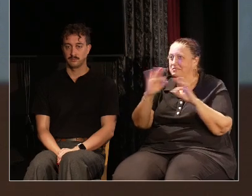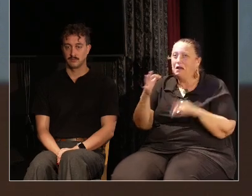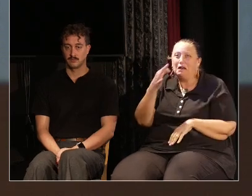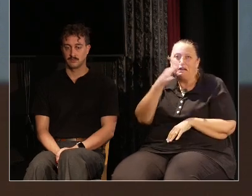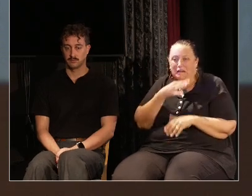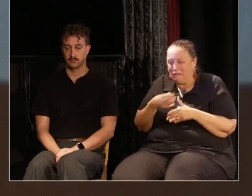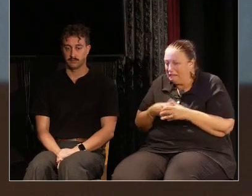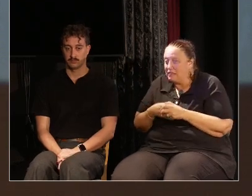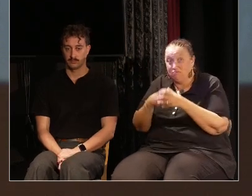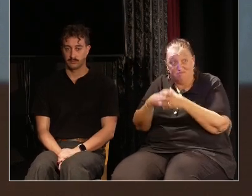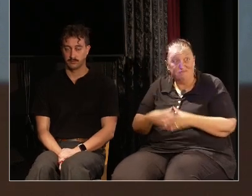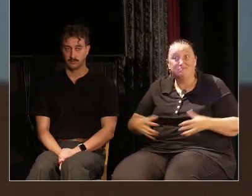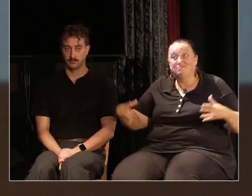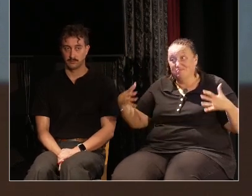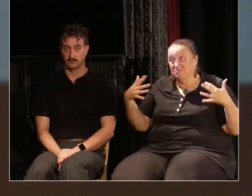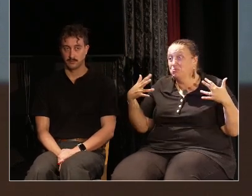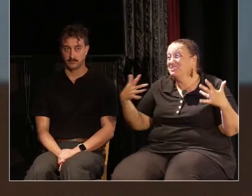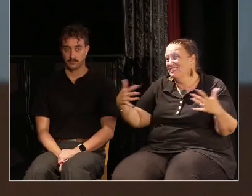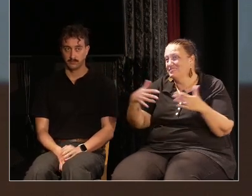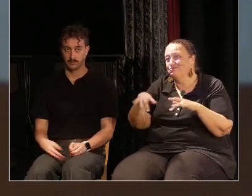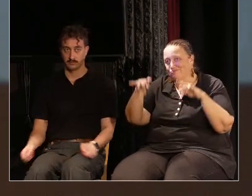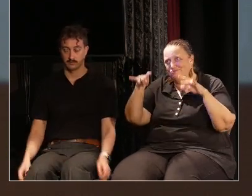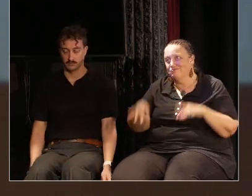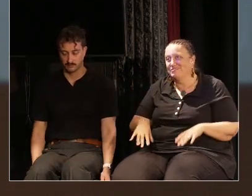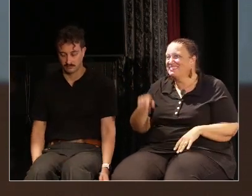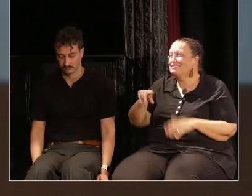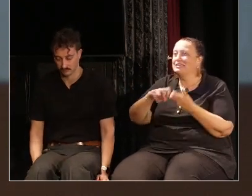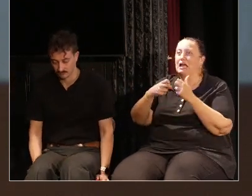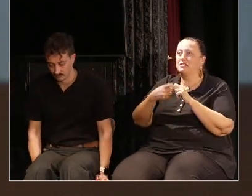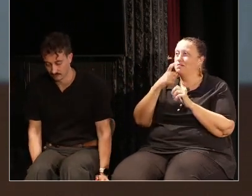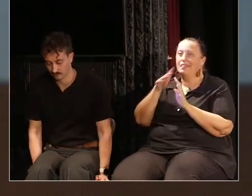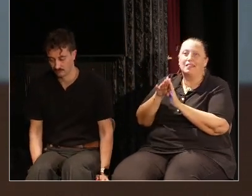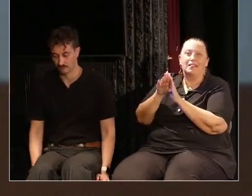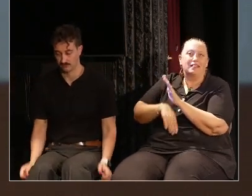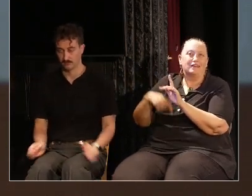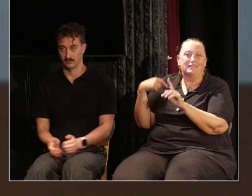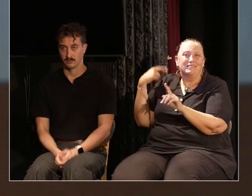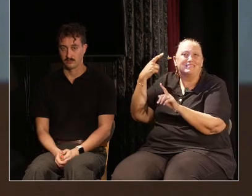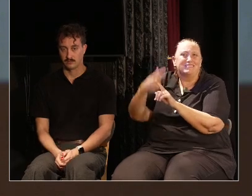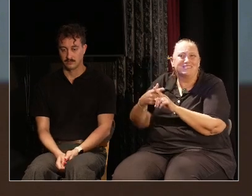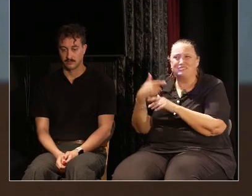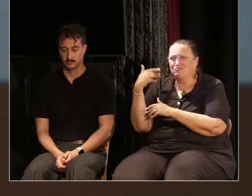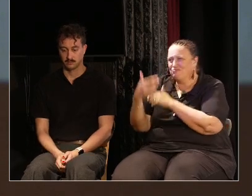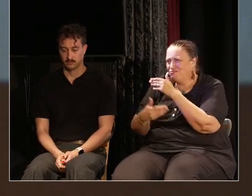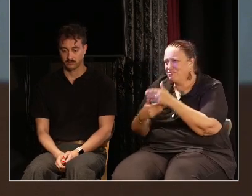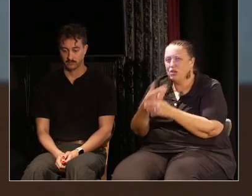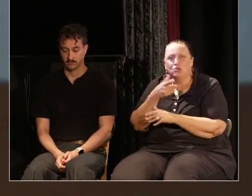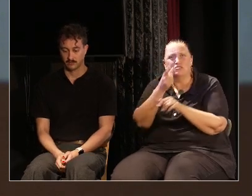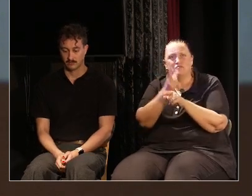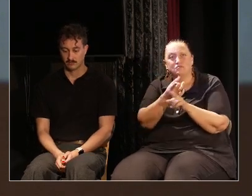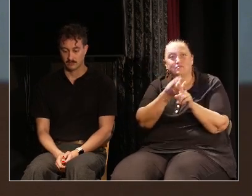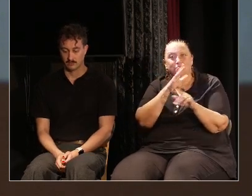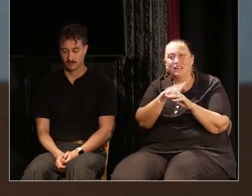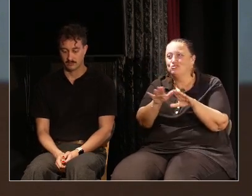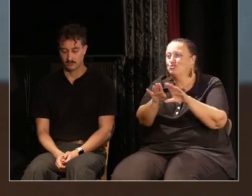large population in the country, and an issue that hasn't been given much voice historically. So I think, and you talk about specifically children as well,